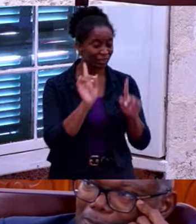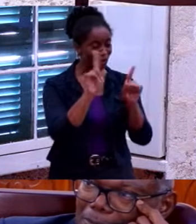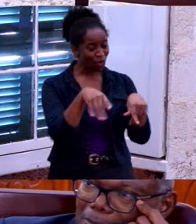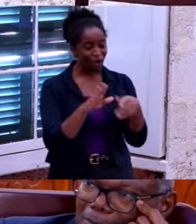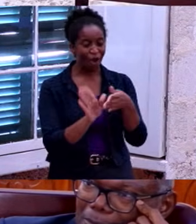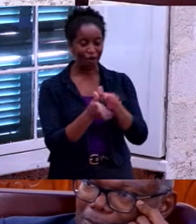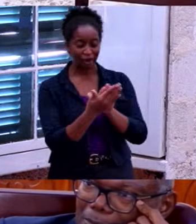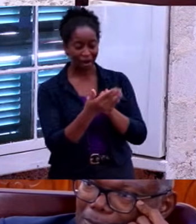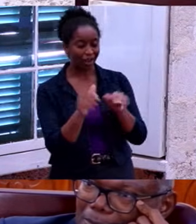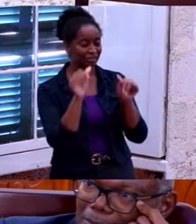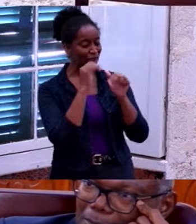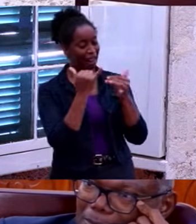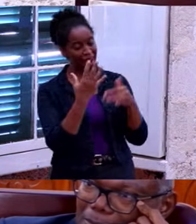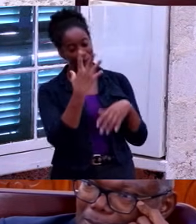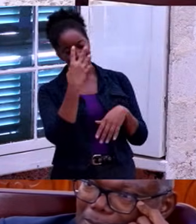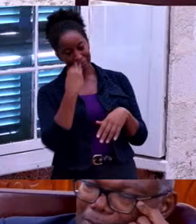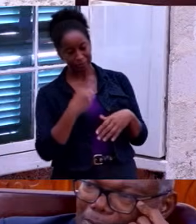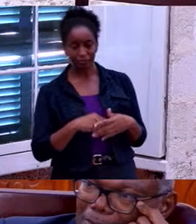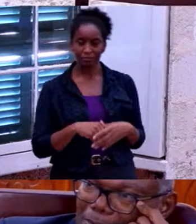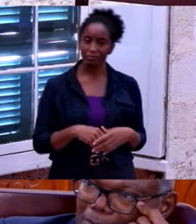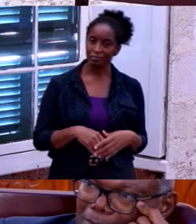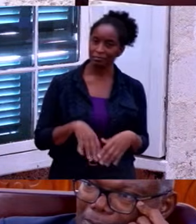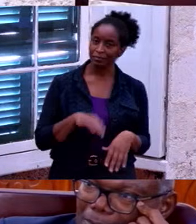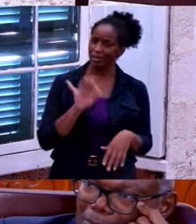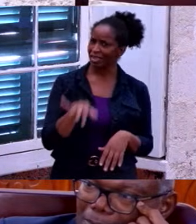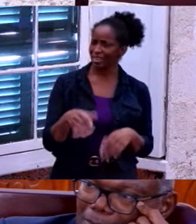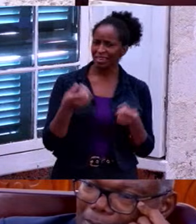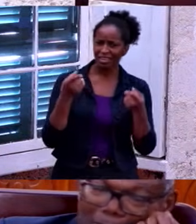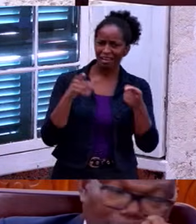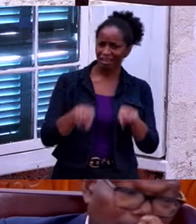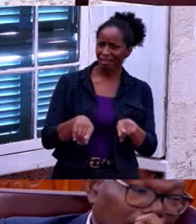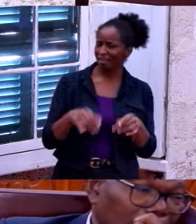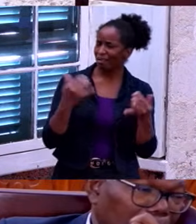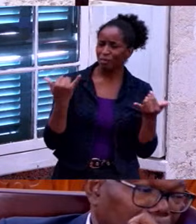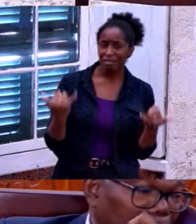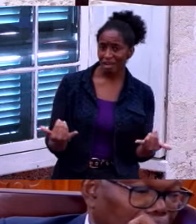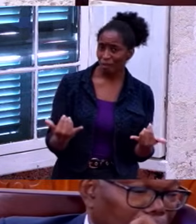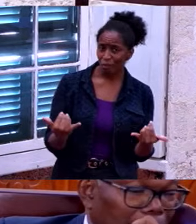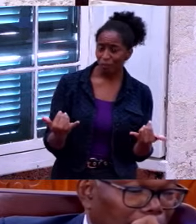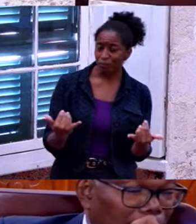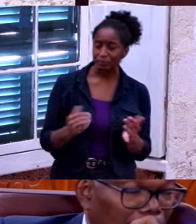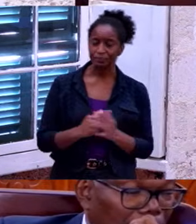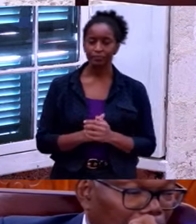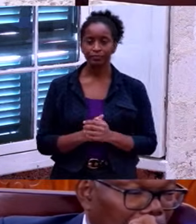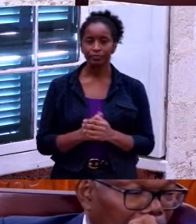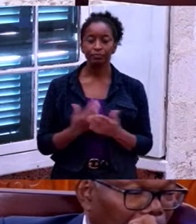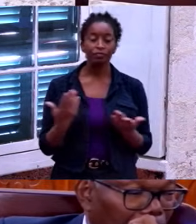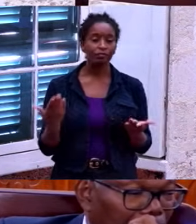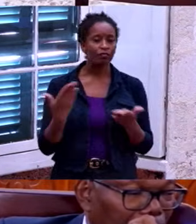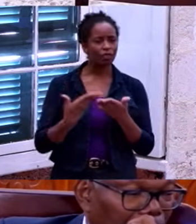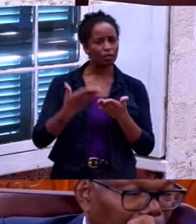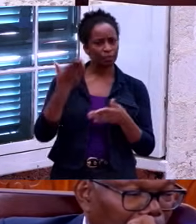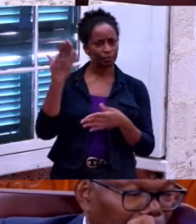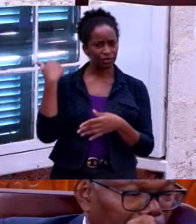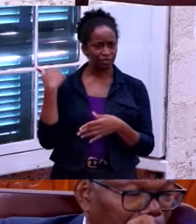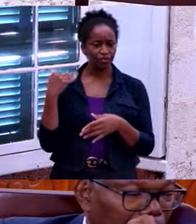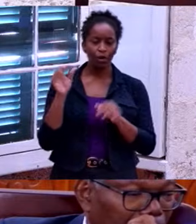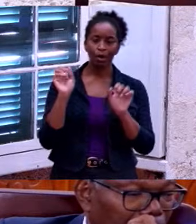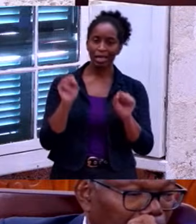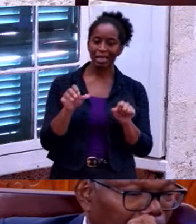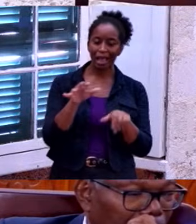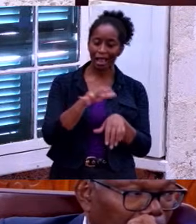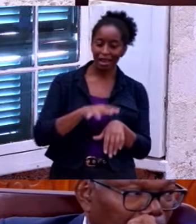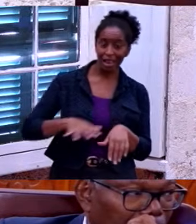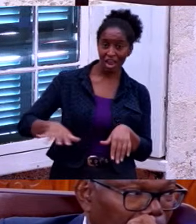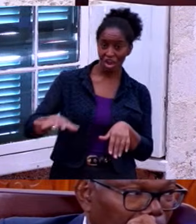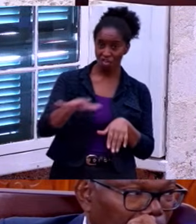our social realities. So that before, you could have these large constituencies, or you could